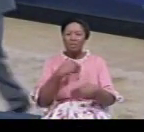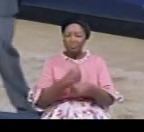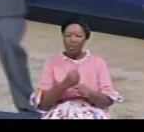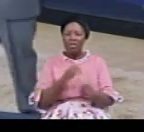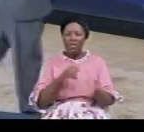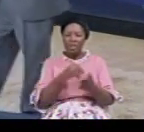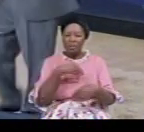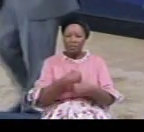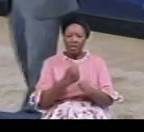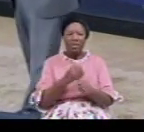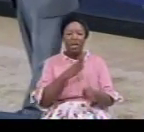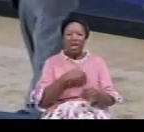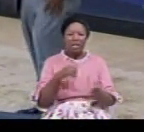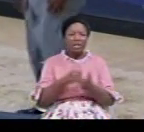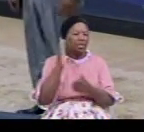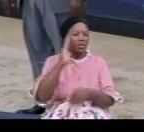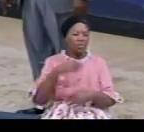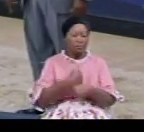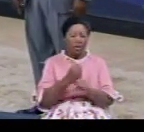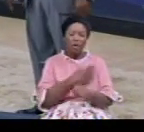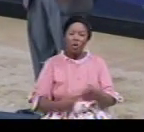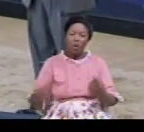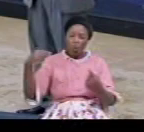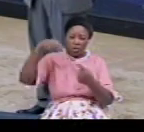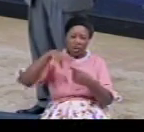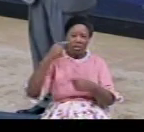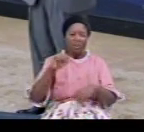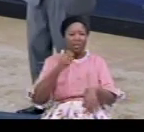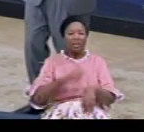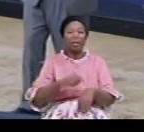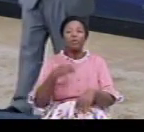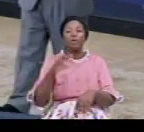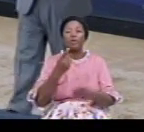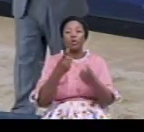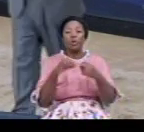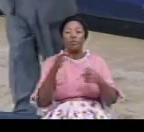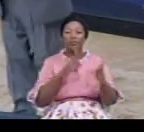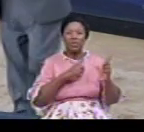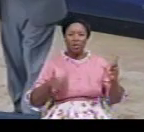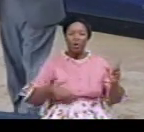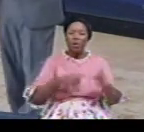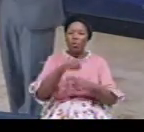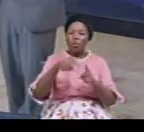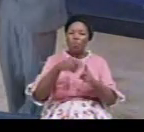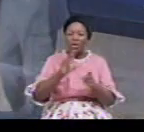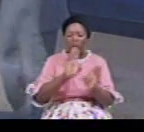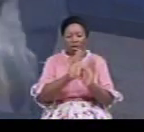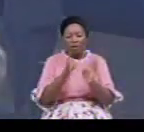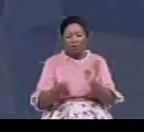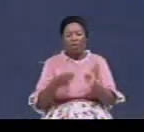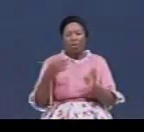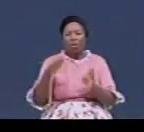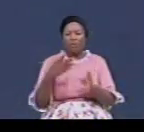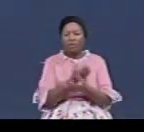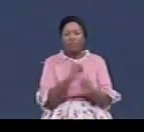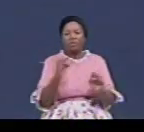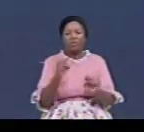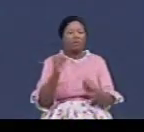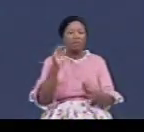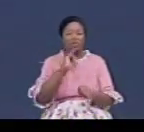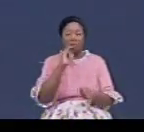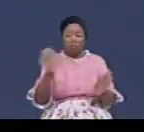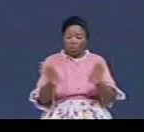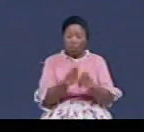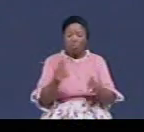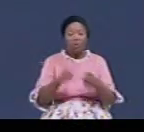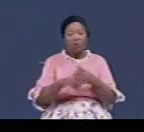makes until the time of the coming of the Lord, when the door of salvation will be closed to everyone. It